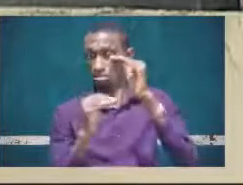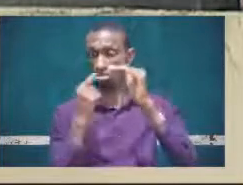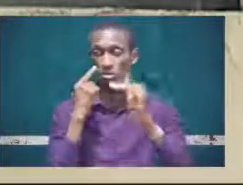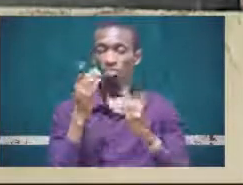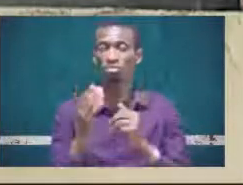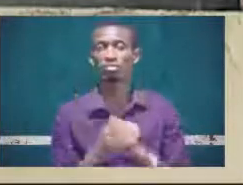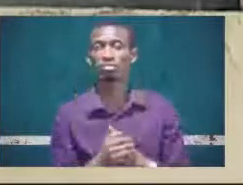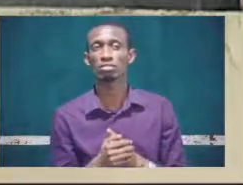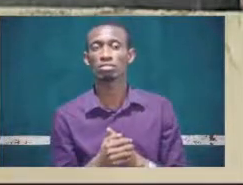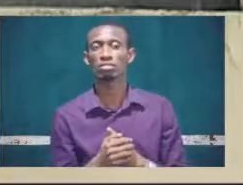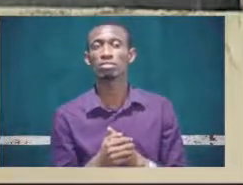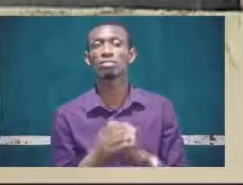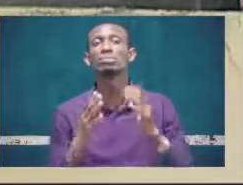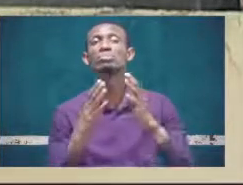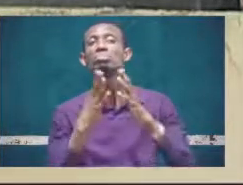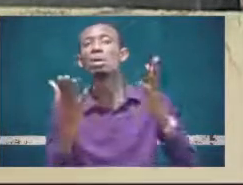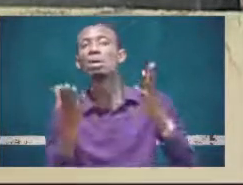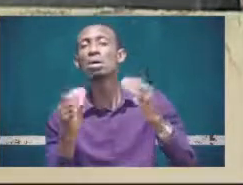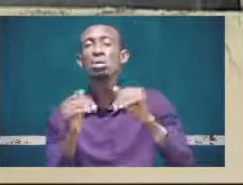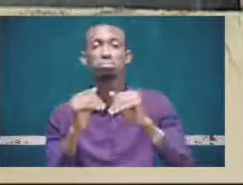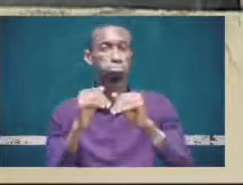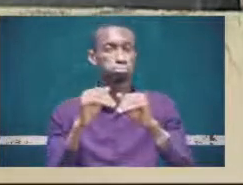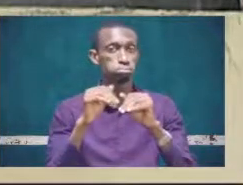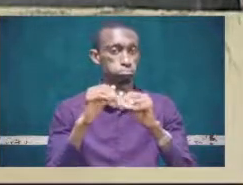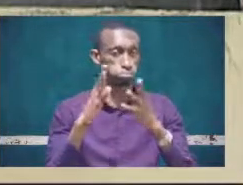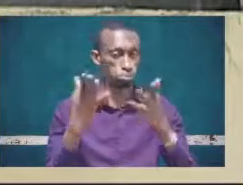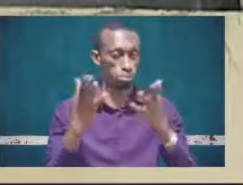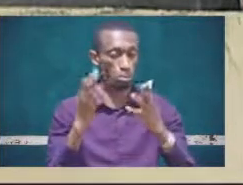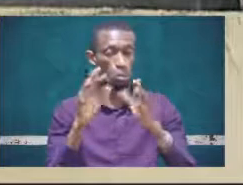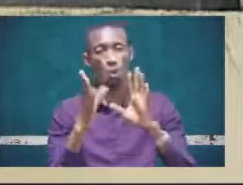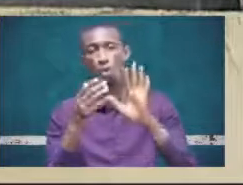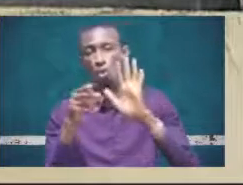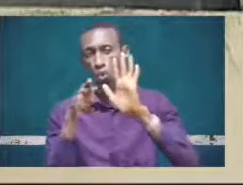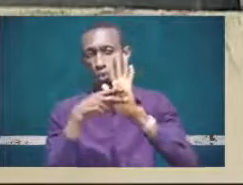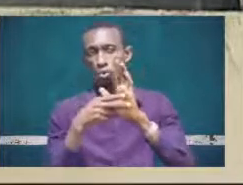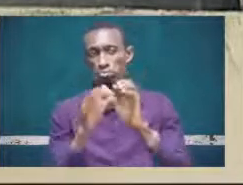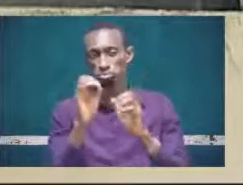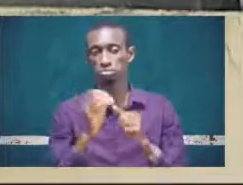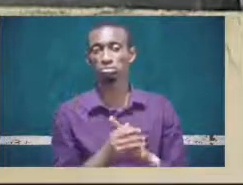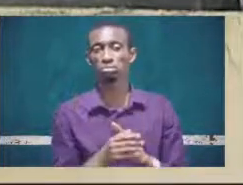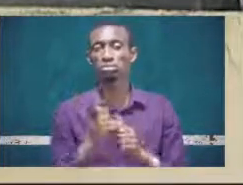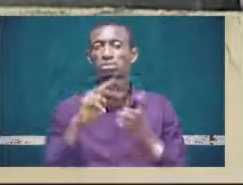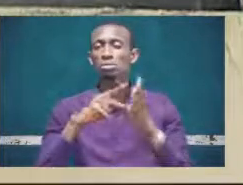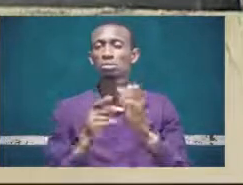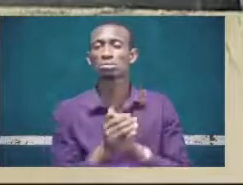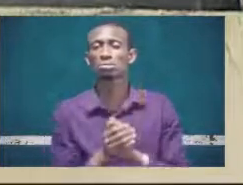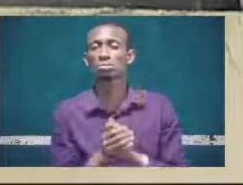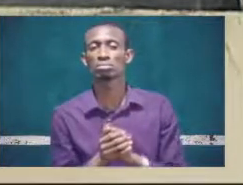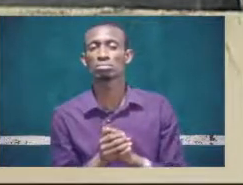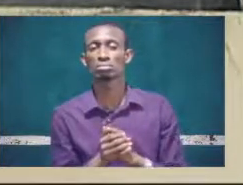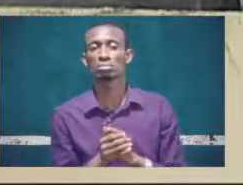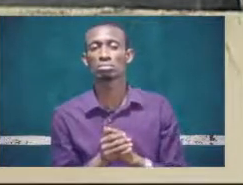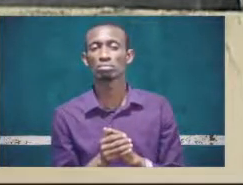is less than or equal to 0, means that I need this interval, I